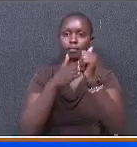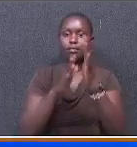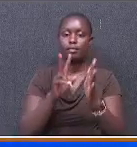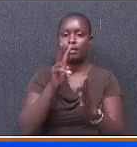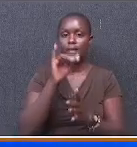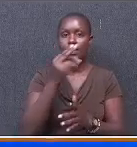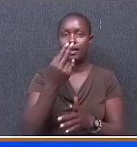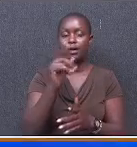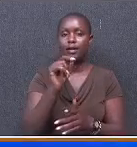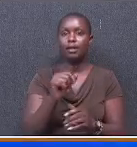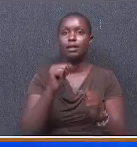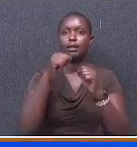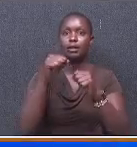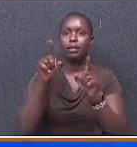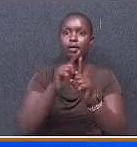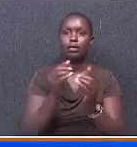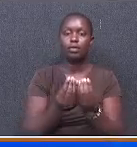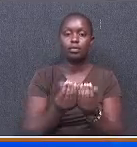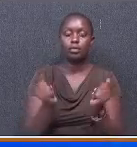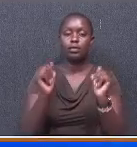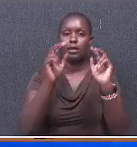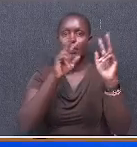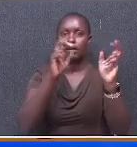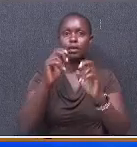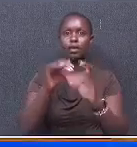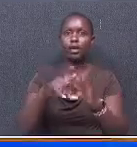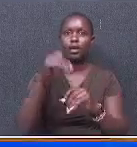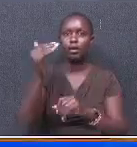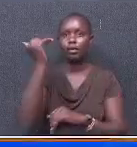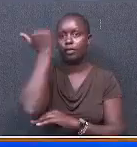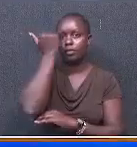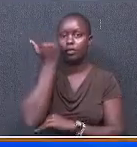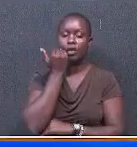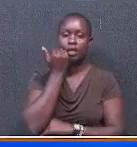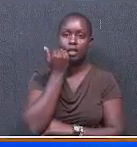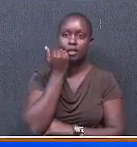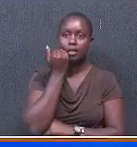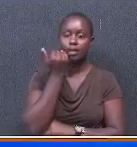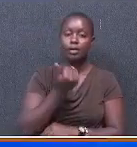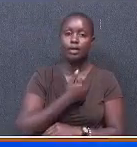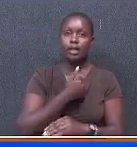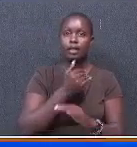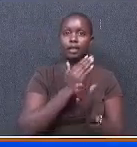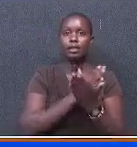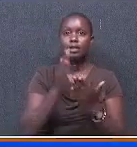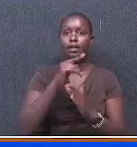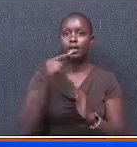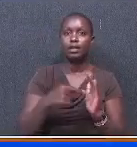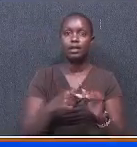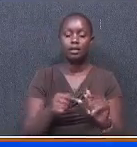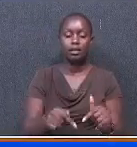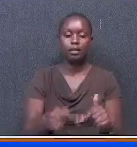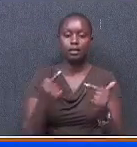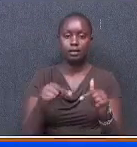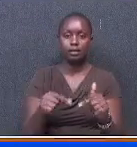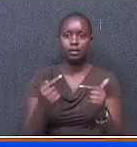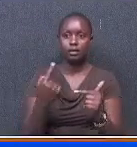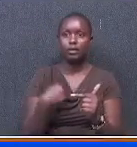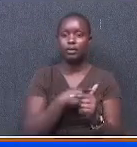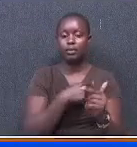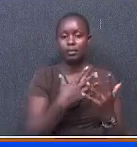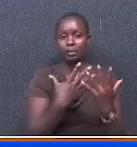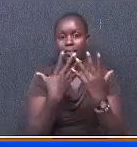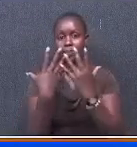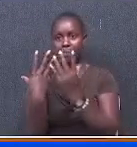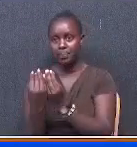came to an agreement and resolved the matter out of court. We had some disputes where we went to court,